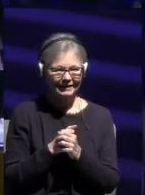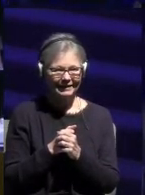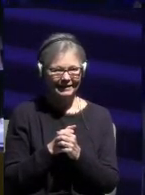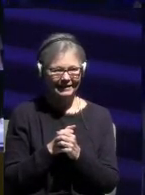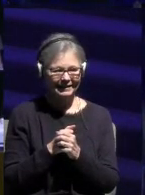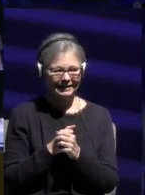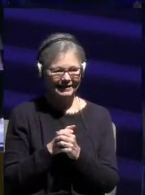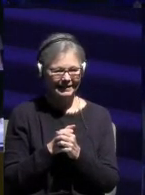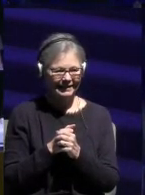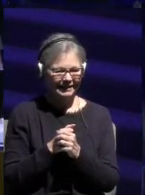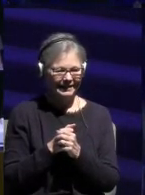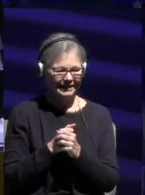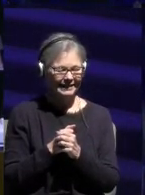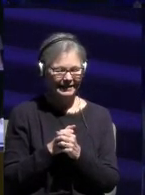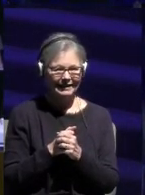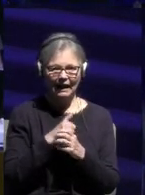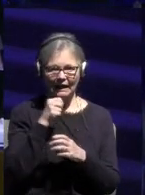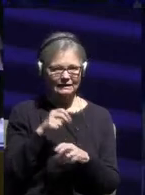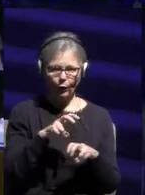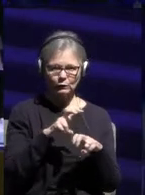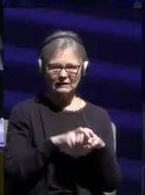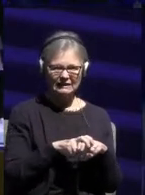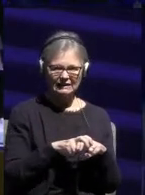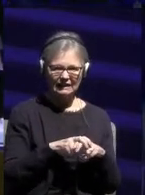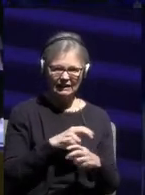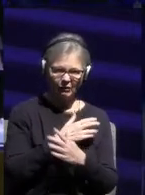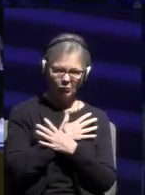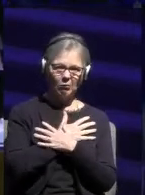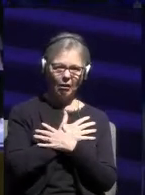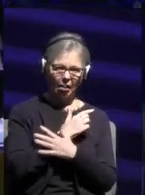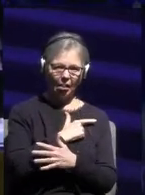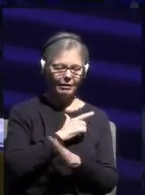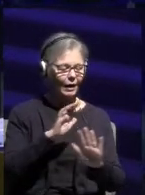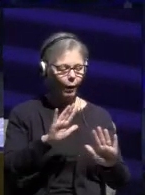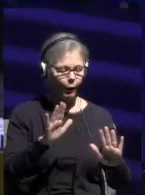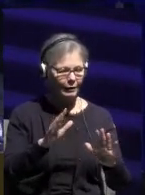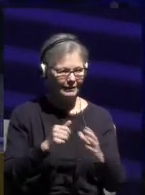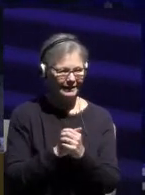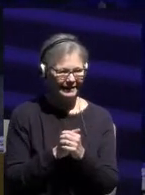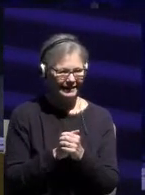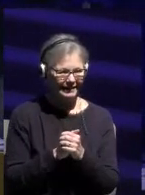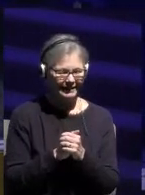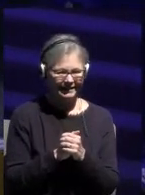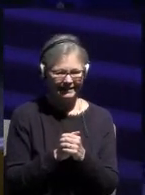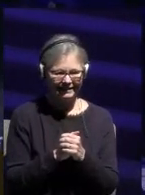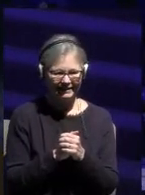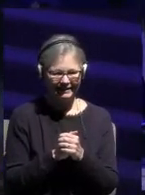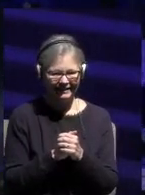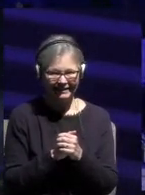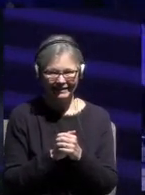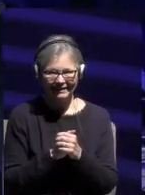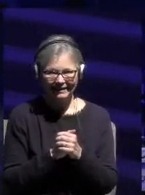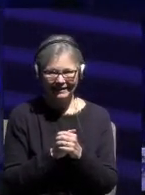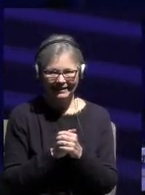Personification-wise, don't sit down just because we're going to the next service. And don't be sitting on your wings.